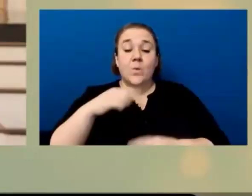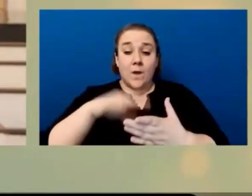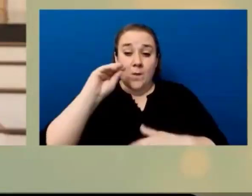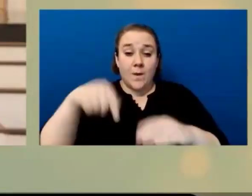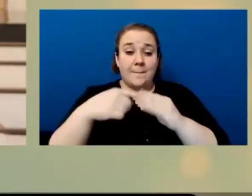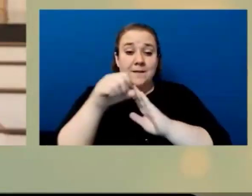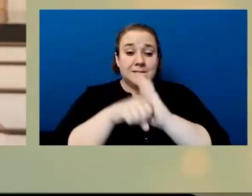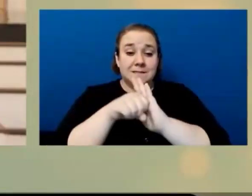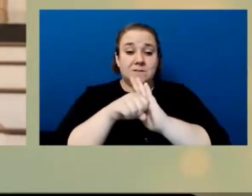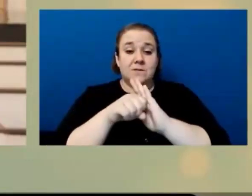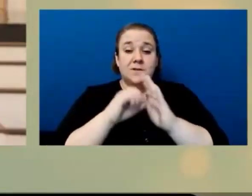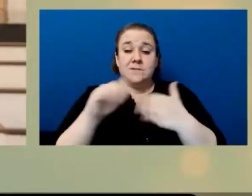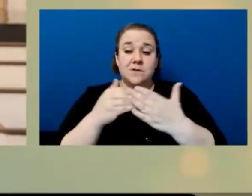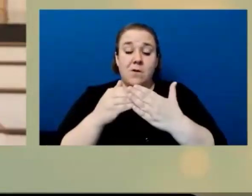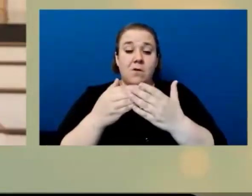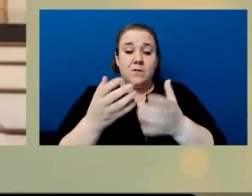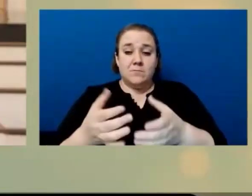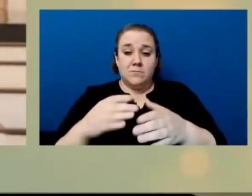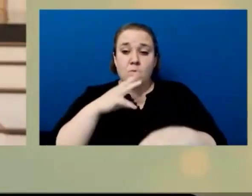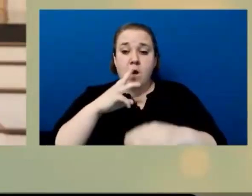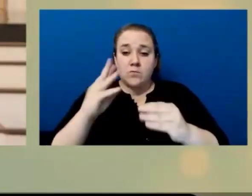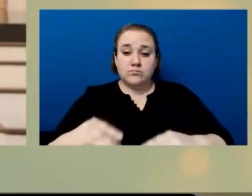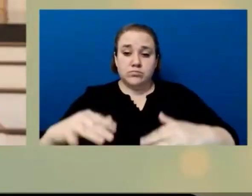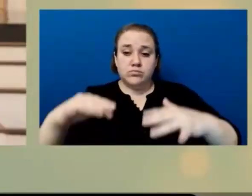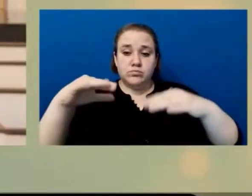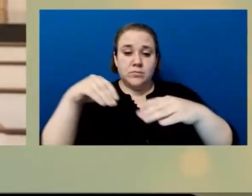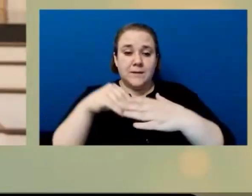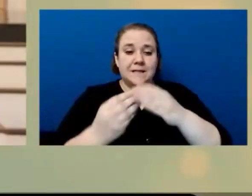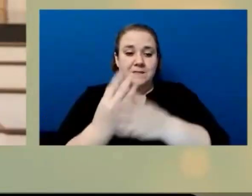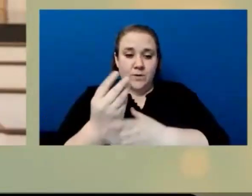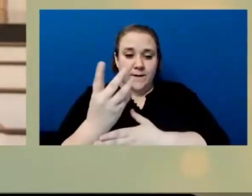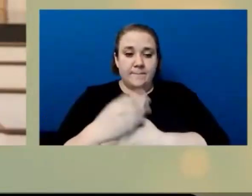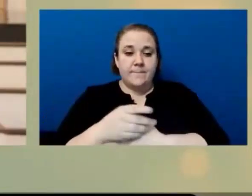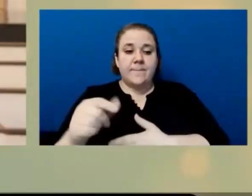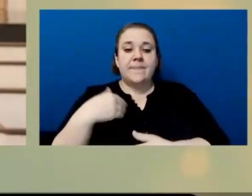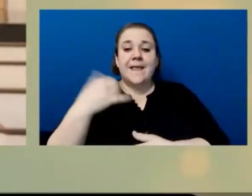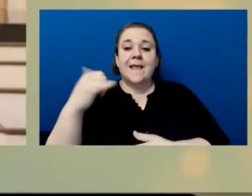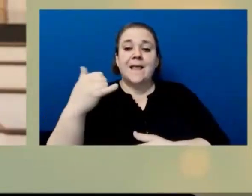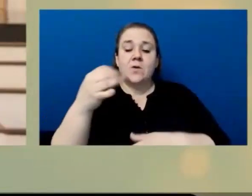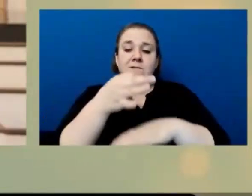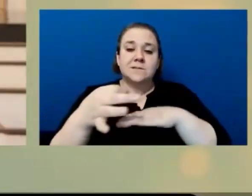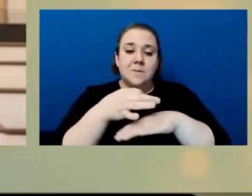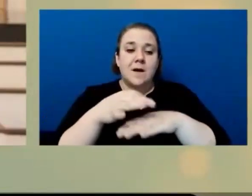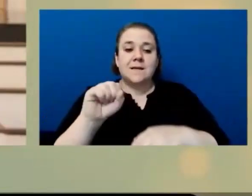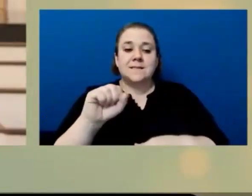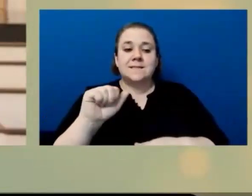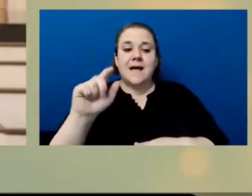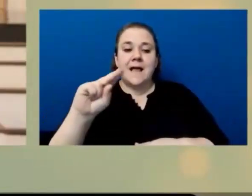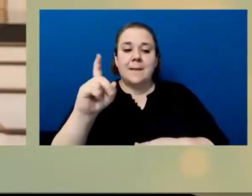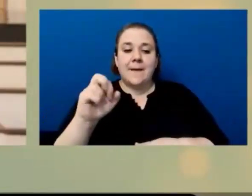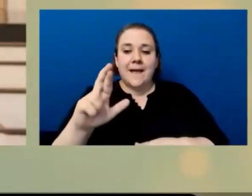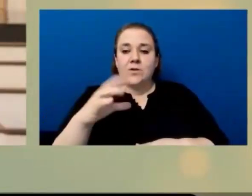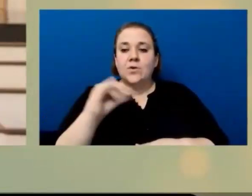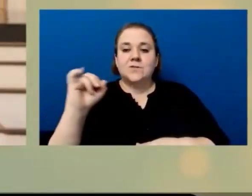the seasons as the vernal pools fill with water in the spring. They're the home to yellow-spotted salamanders and